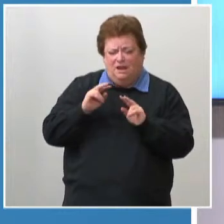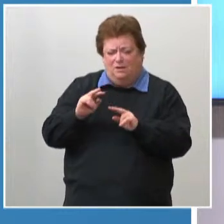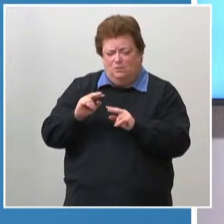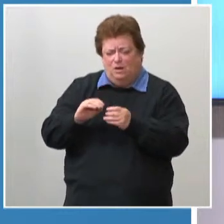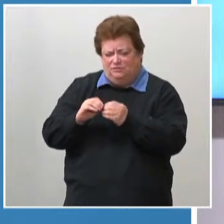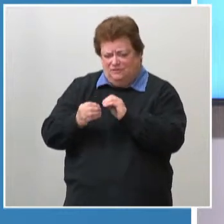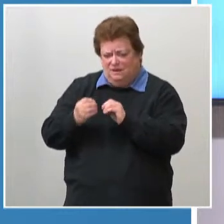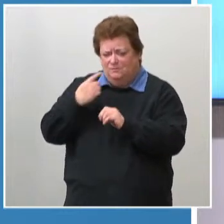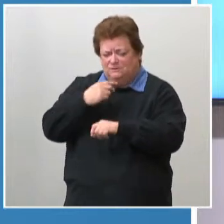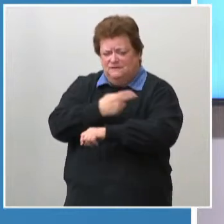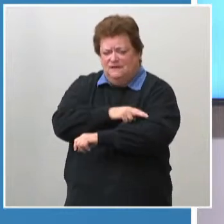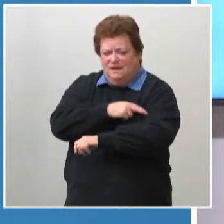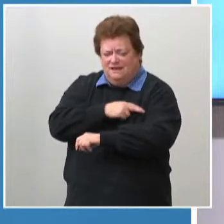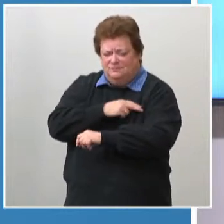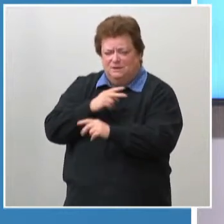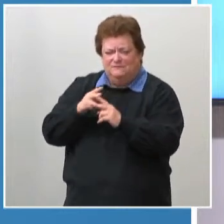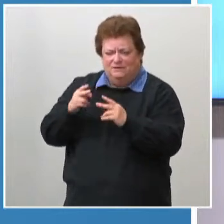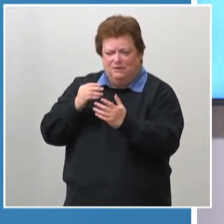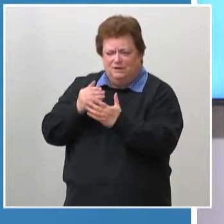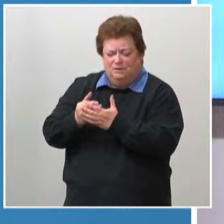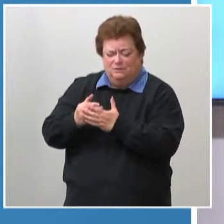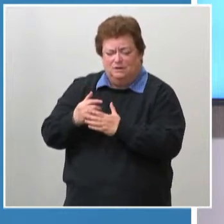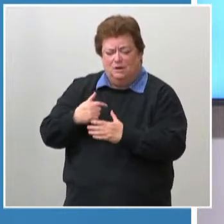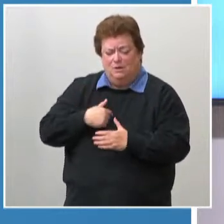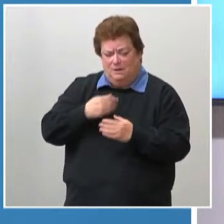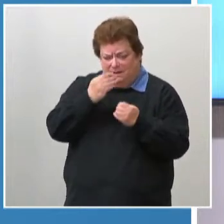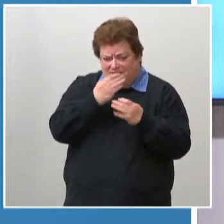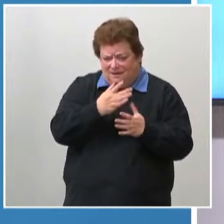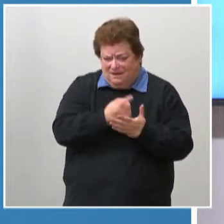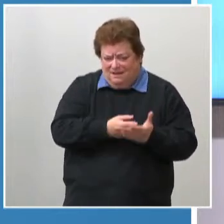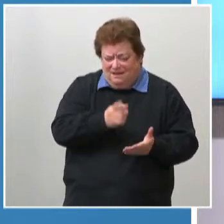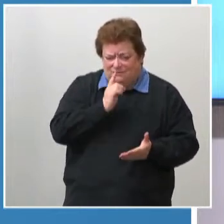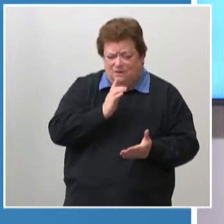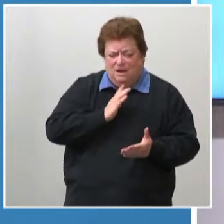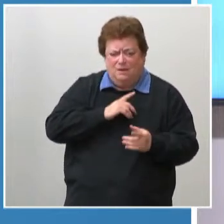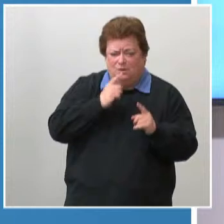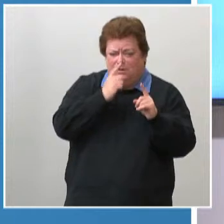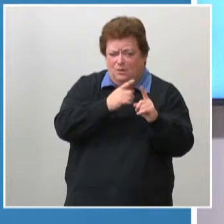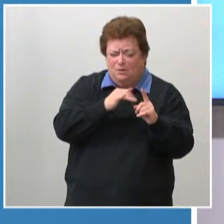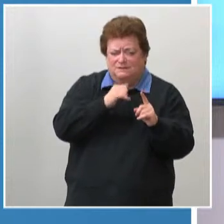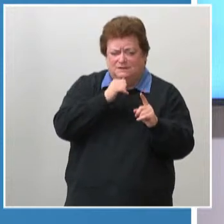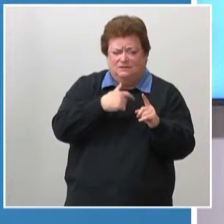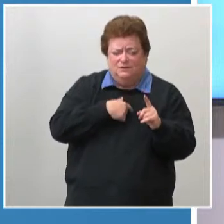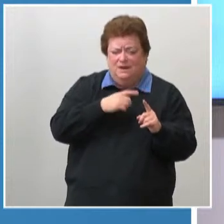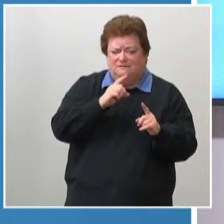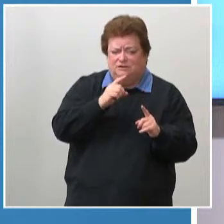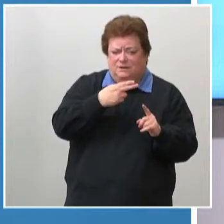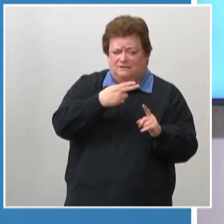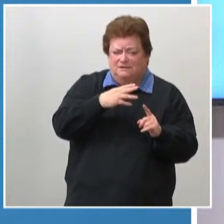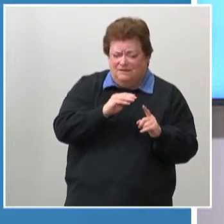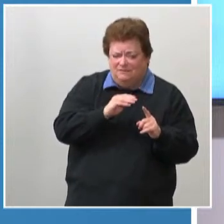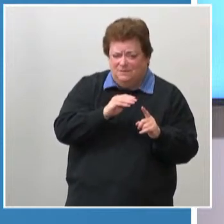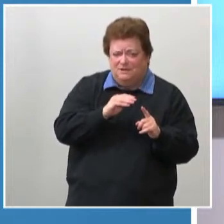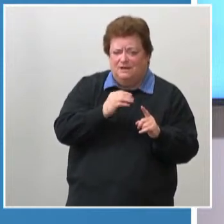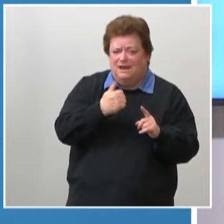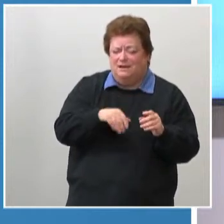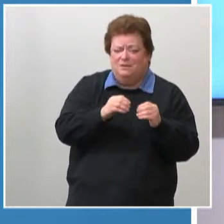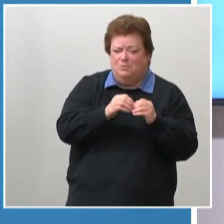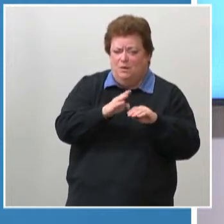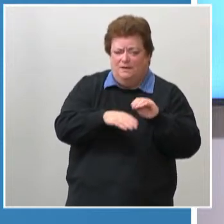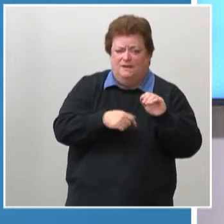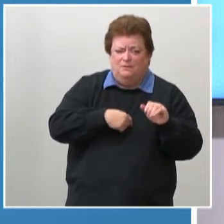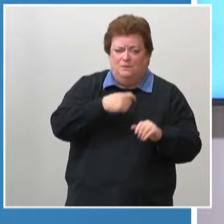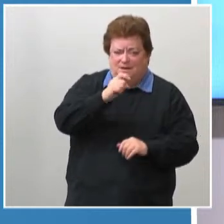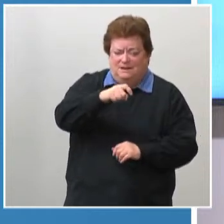data very closely. As we shared last week, the goal is not to have the directed health measure any longer than we need